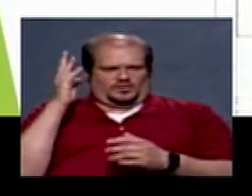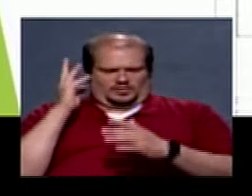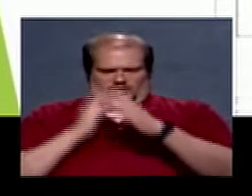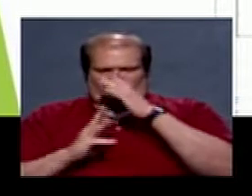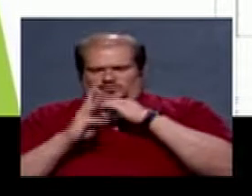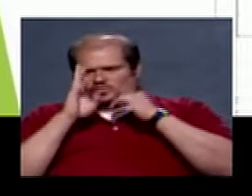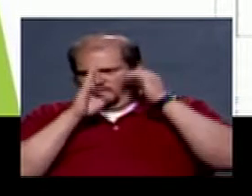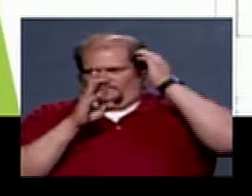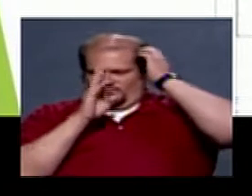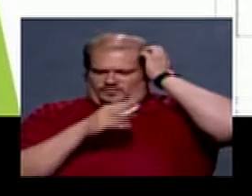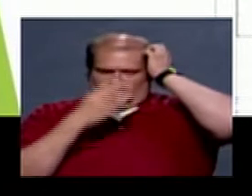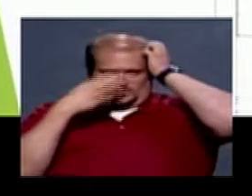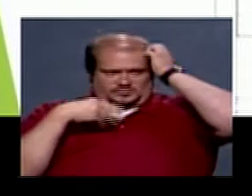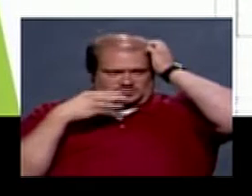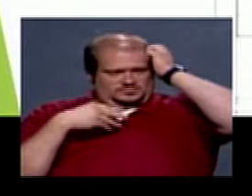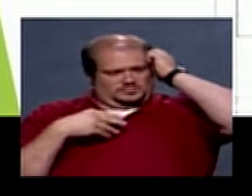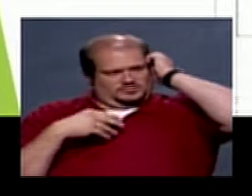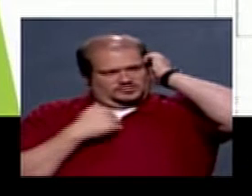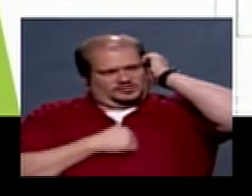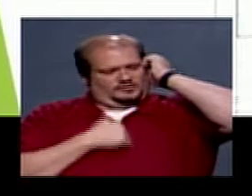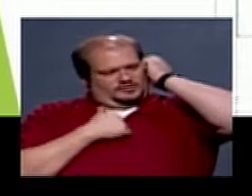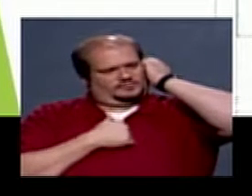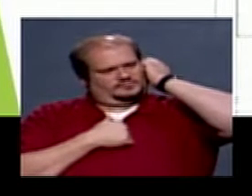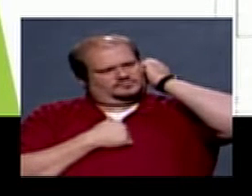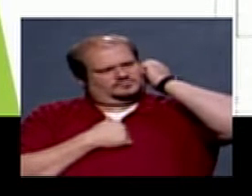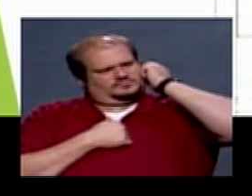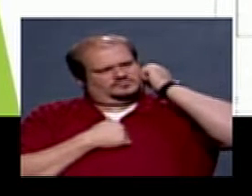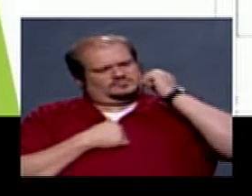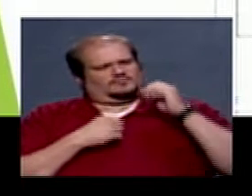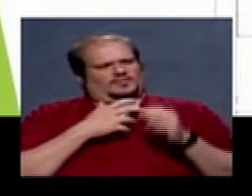front. Oh, sorry.